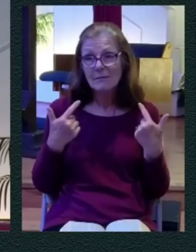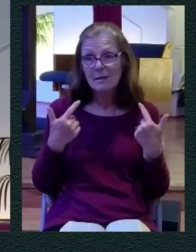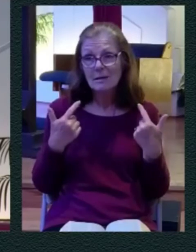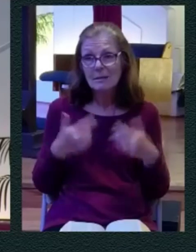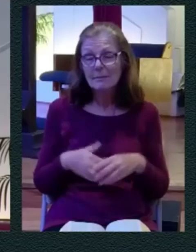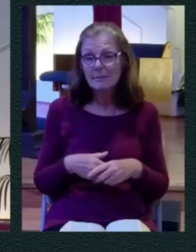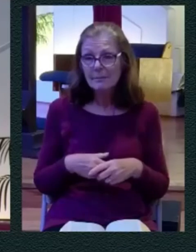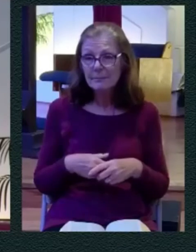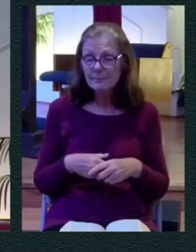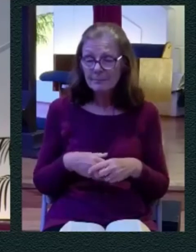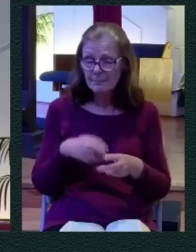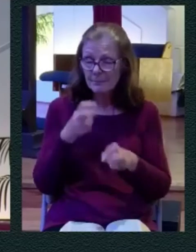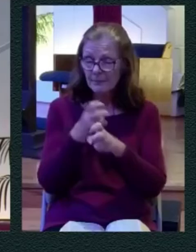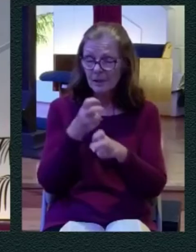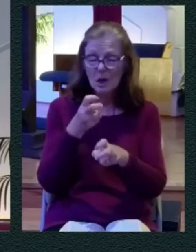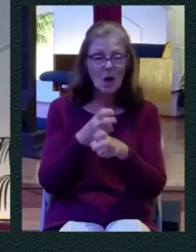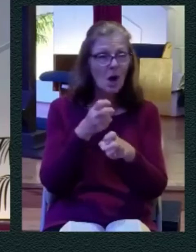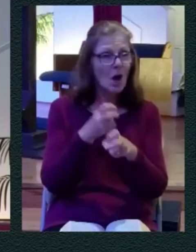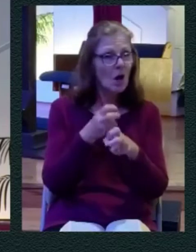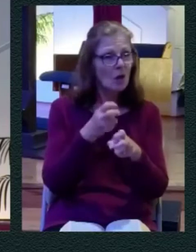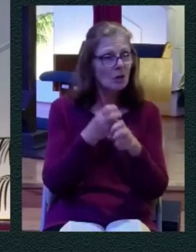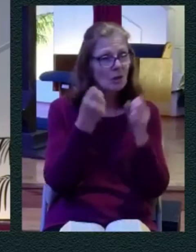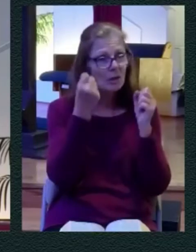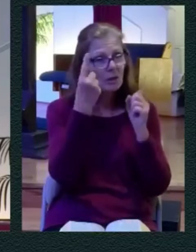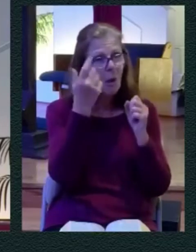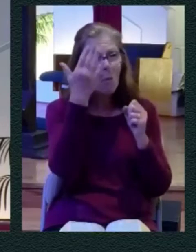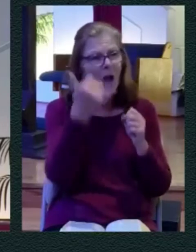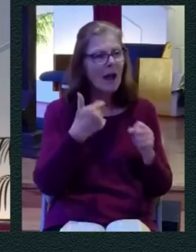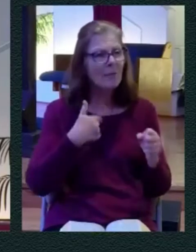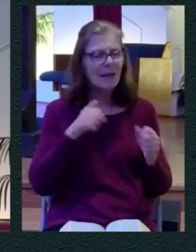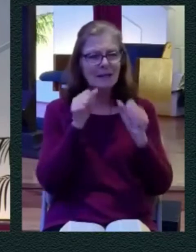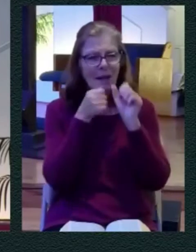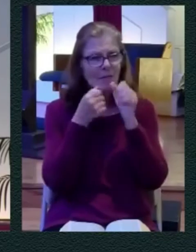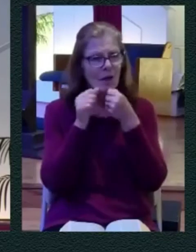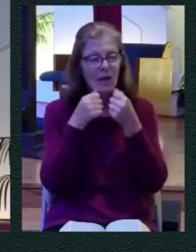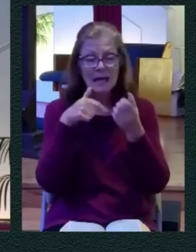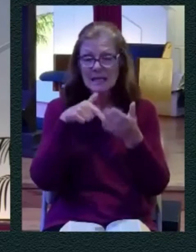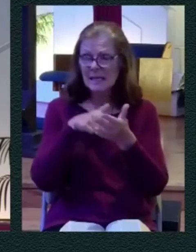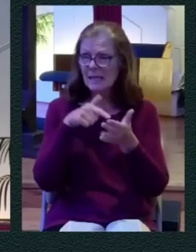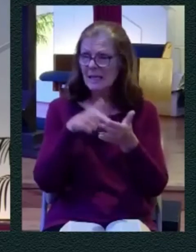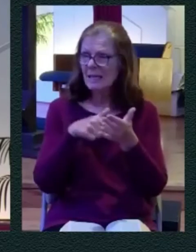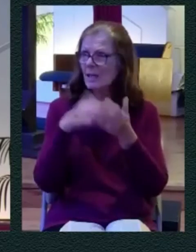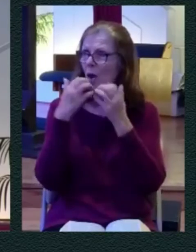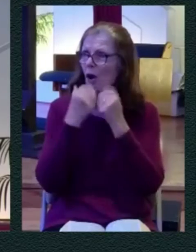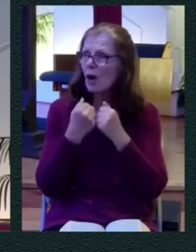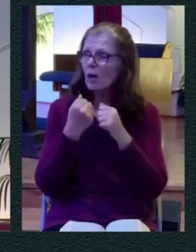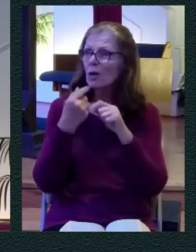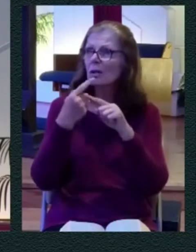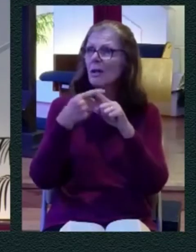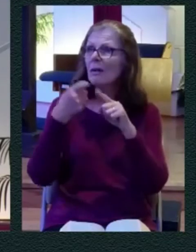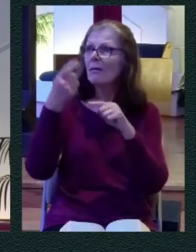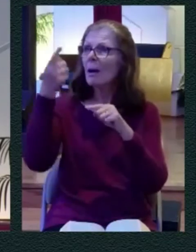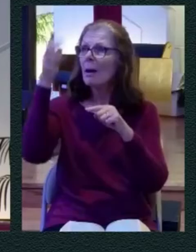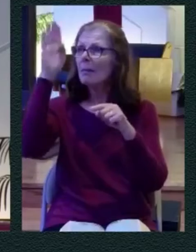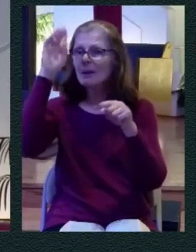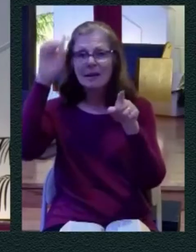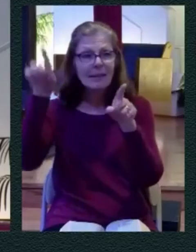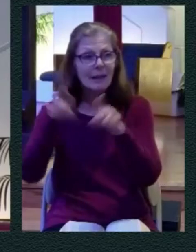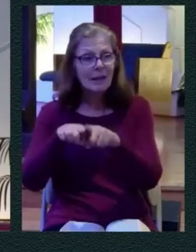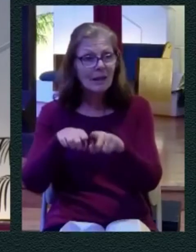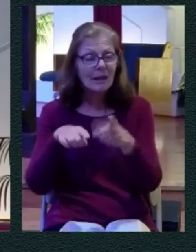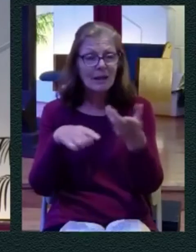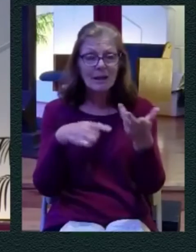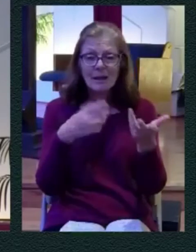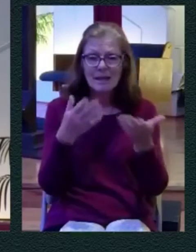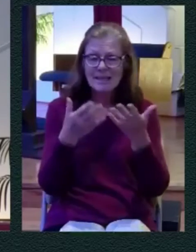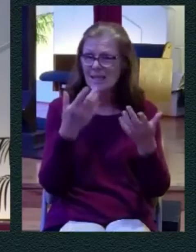It's hard to discern. We ask, why am I suffering? Is this a covenant curse or a rampage of evil or just part of the general conditions of things